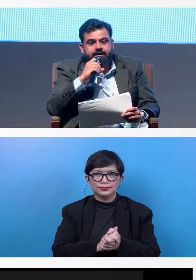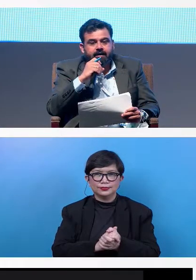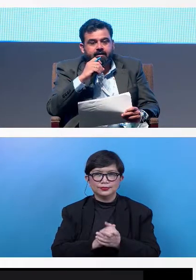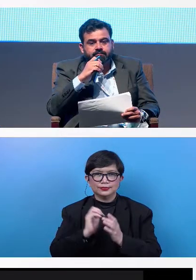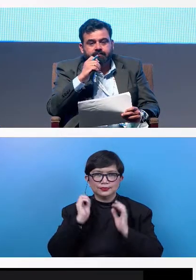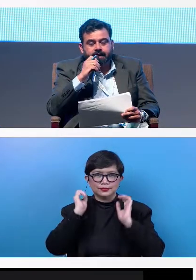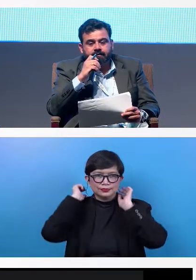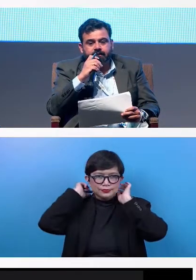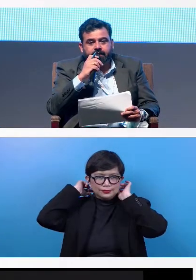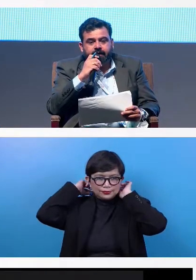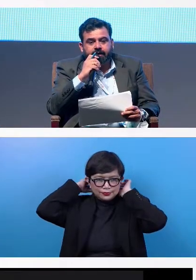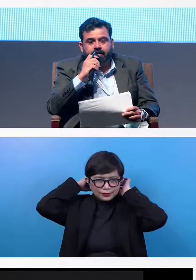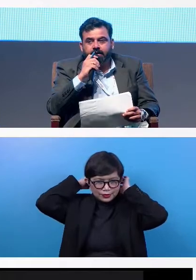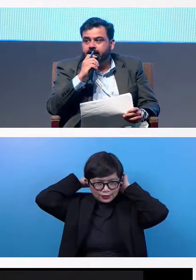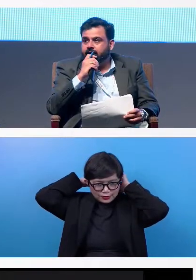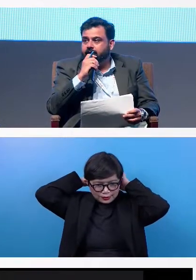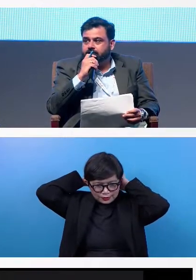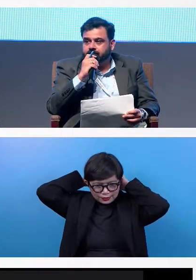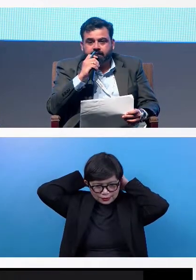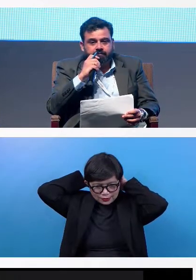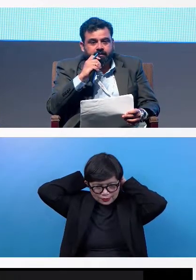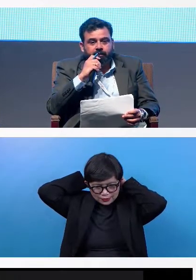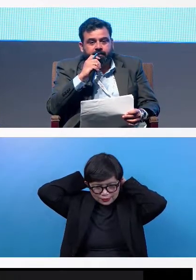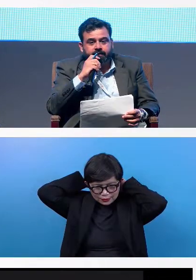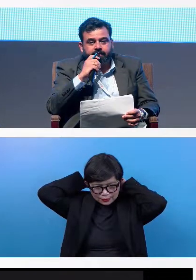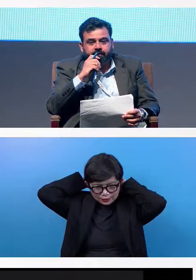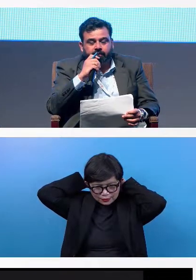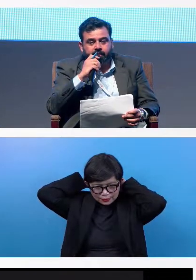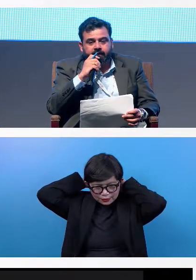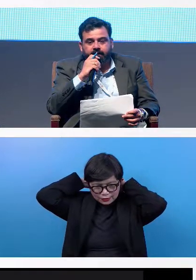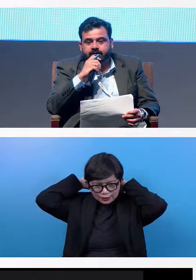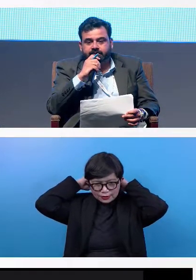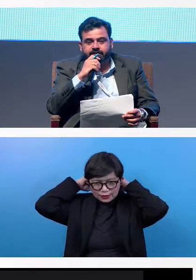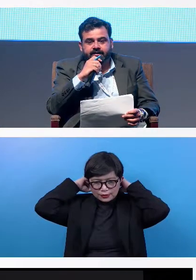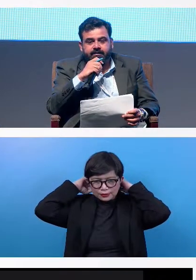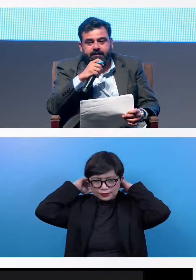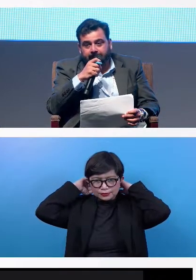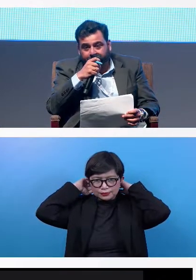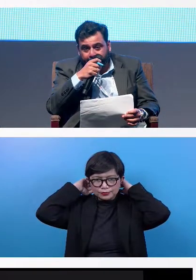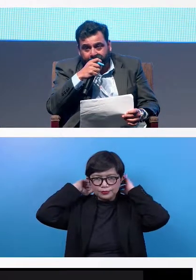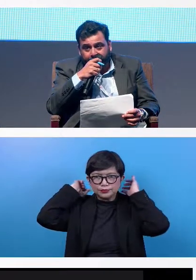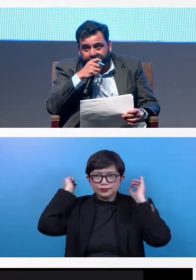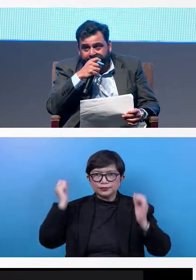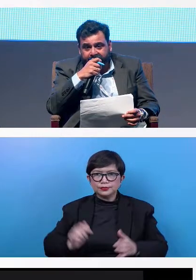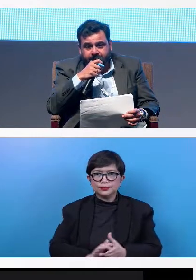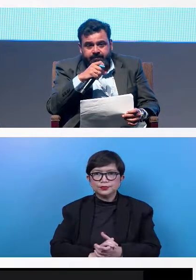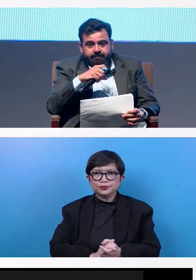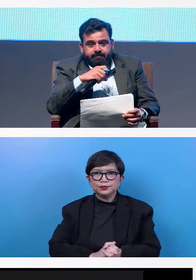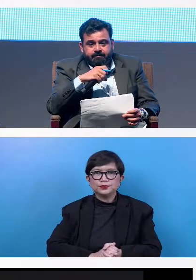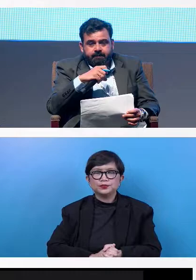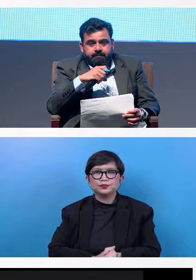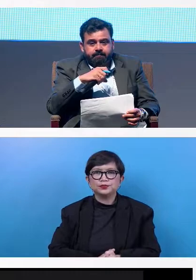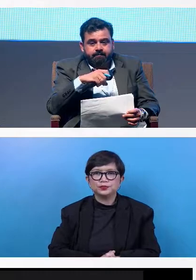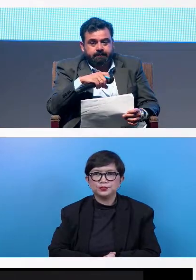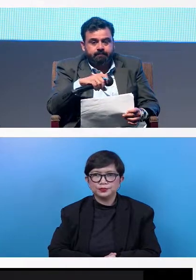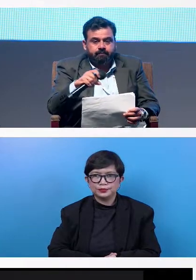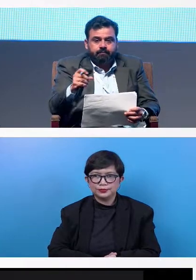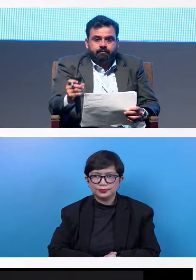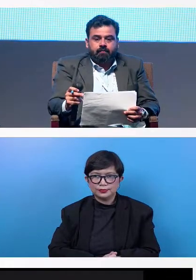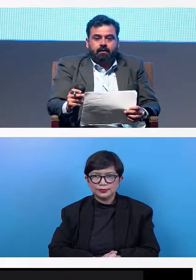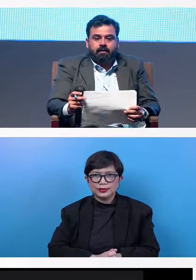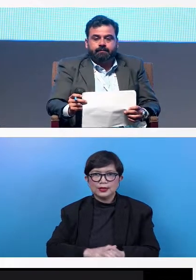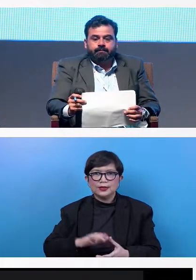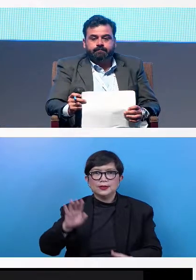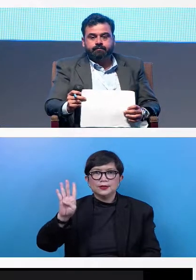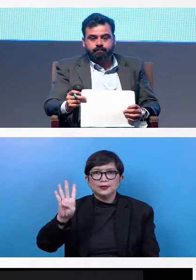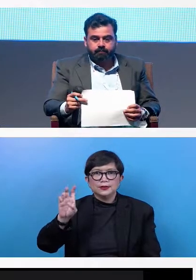Thank you, Liz. Ben, any complementing suggestions here? Absolutely. Yeah, quick follow-up.